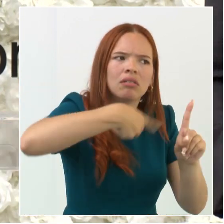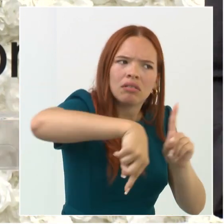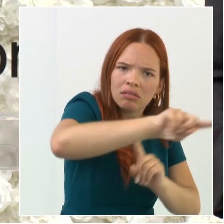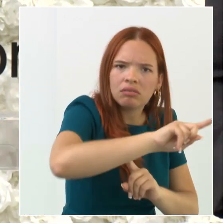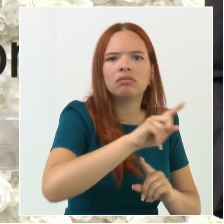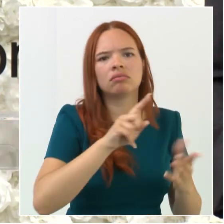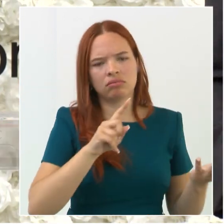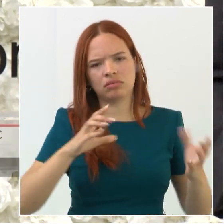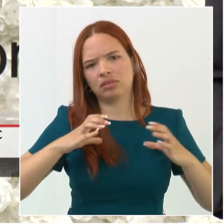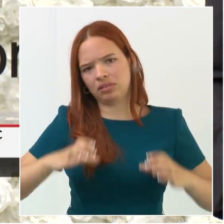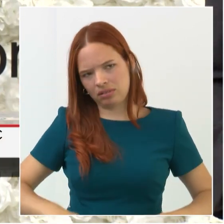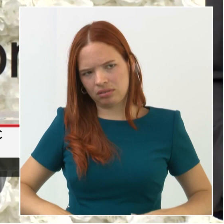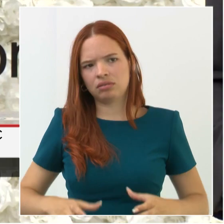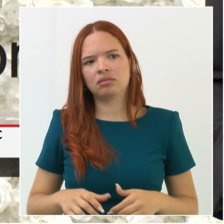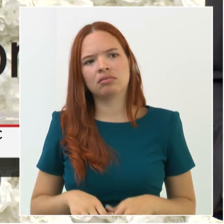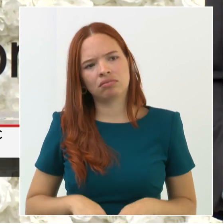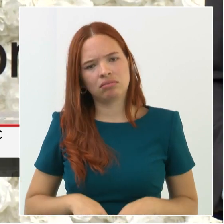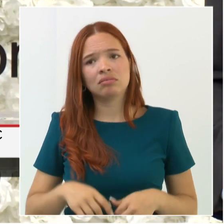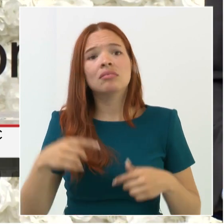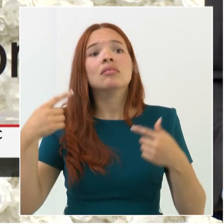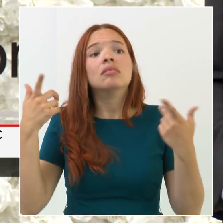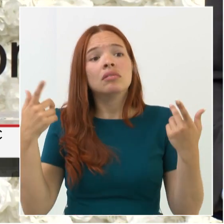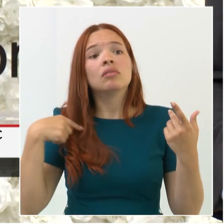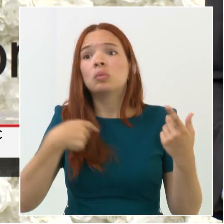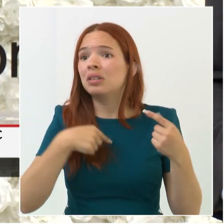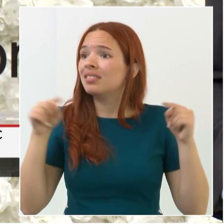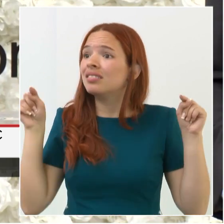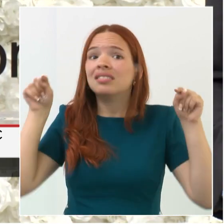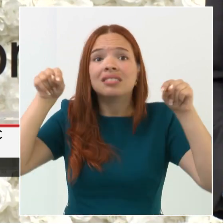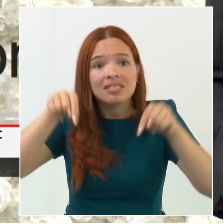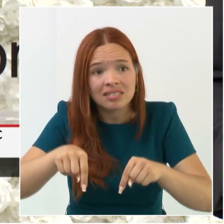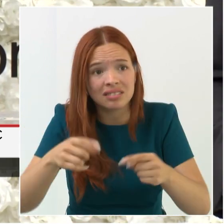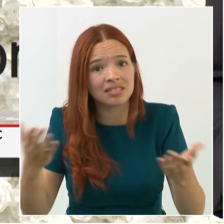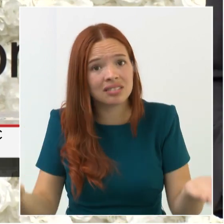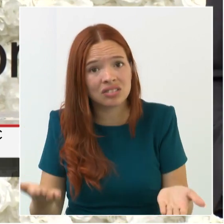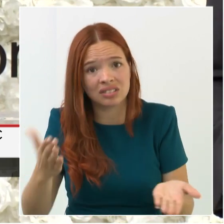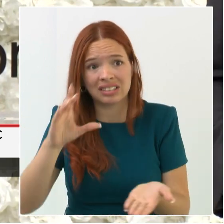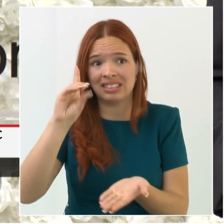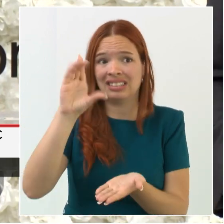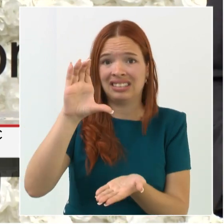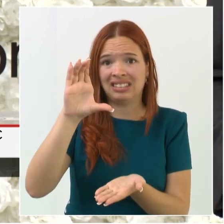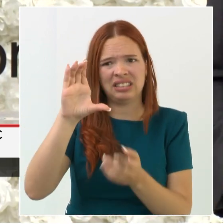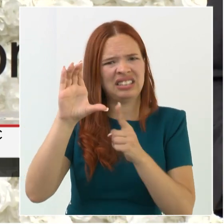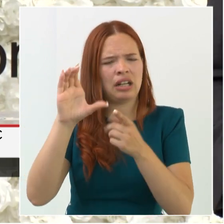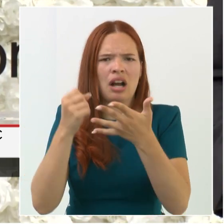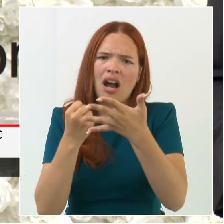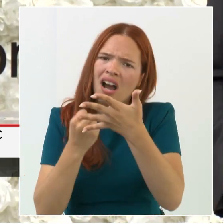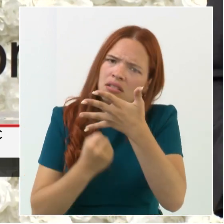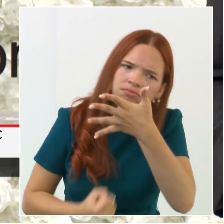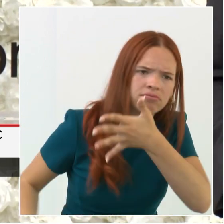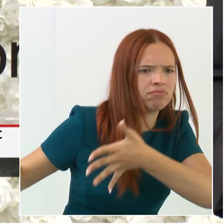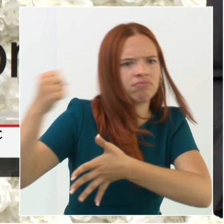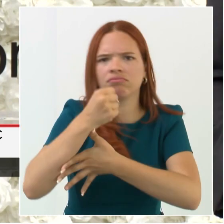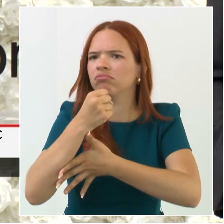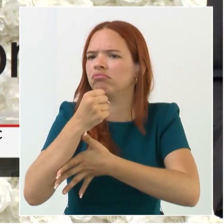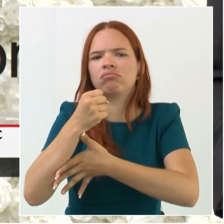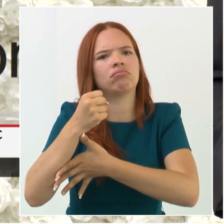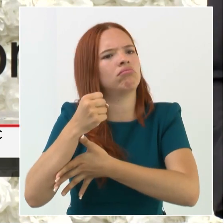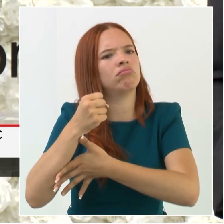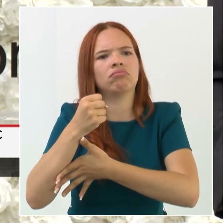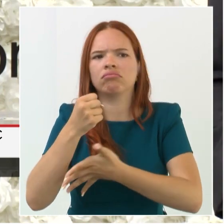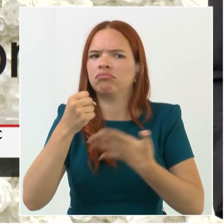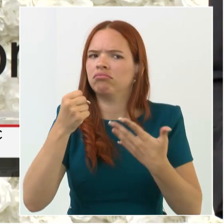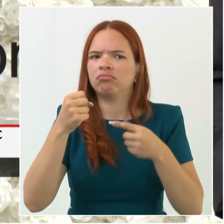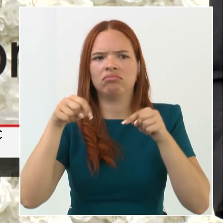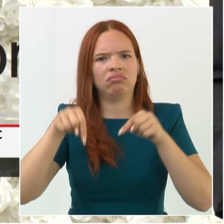was clearly the top of our list. And we really only had one option for a